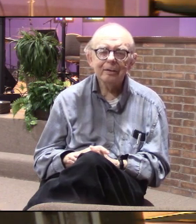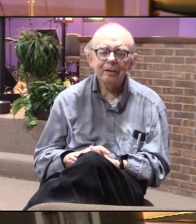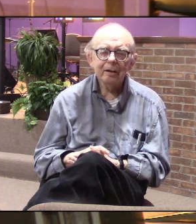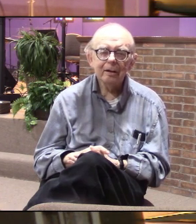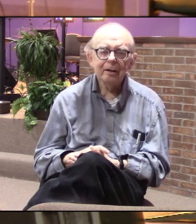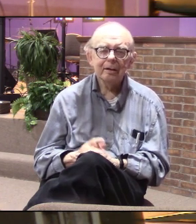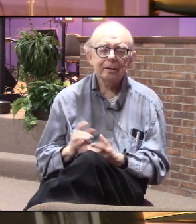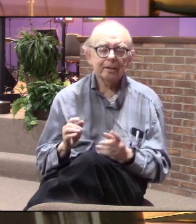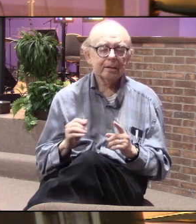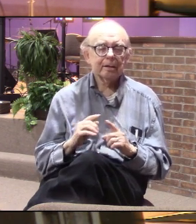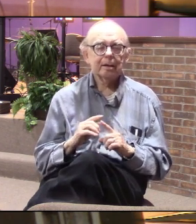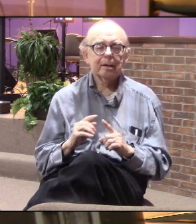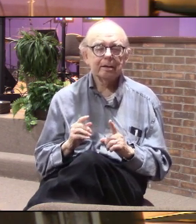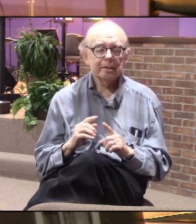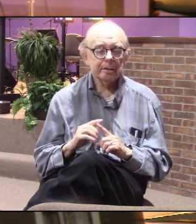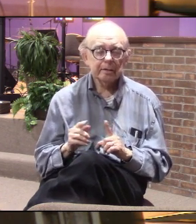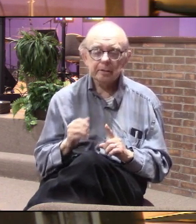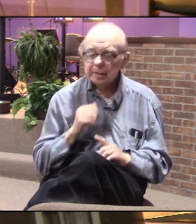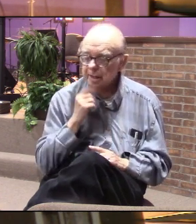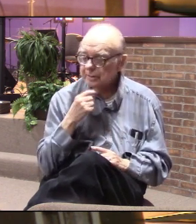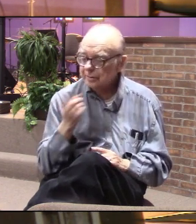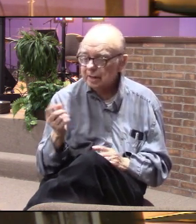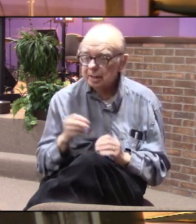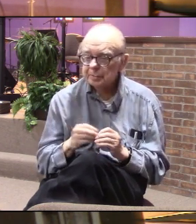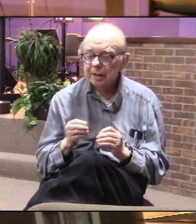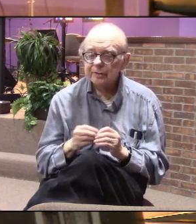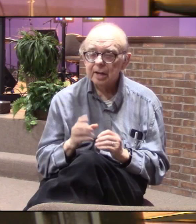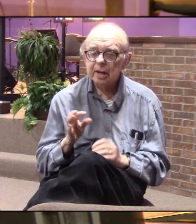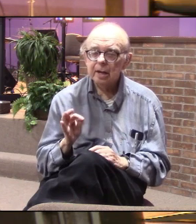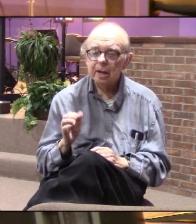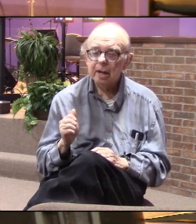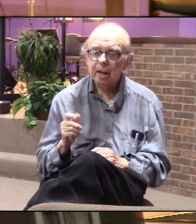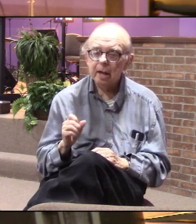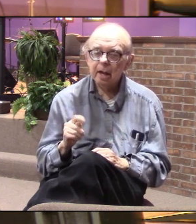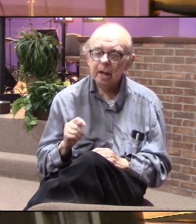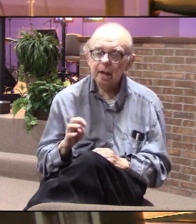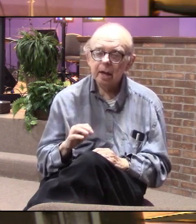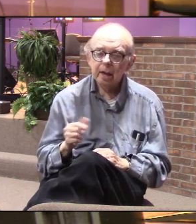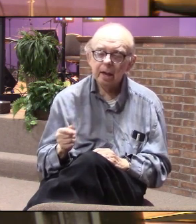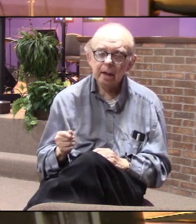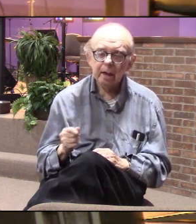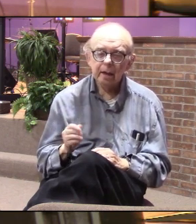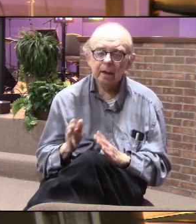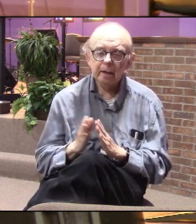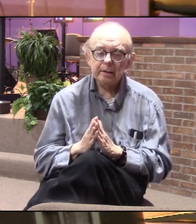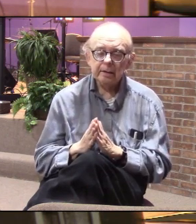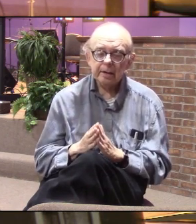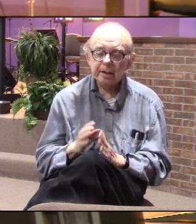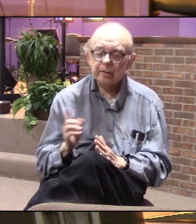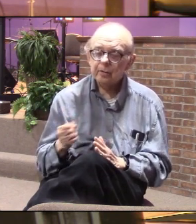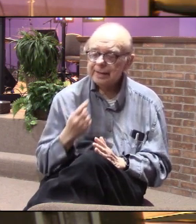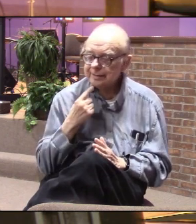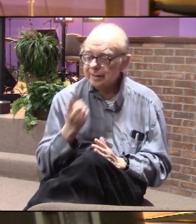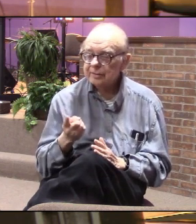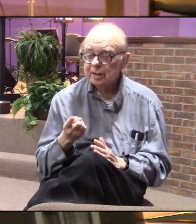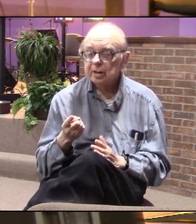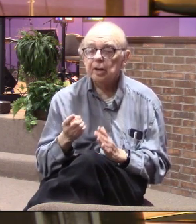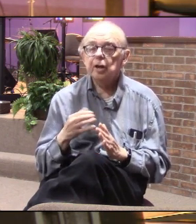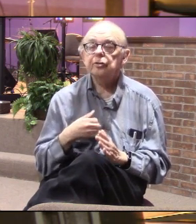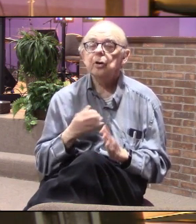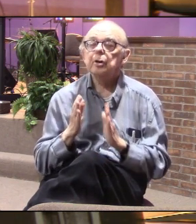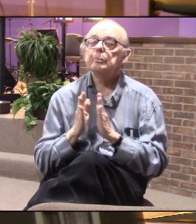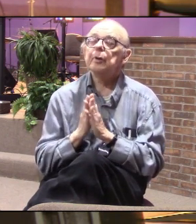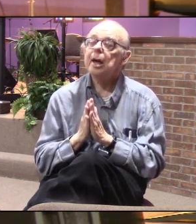But it doesn't say anywhere that he fasted. It didn't say that he fasted and prayed. It just said he prayed.